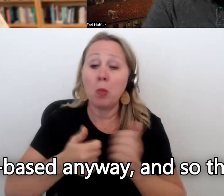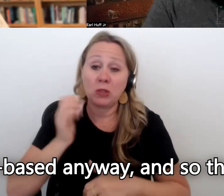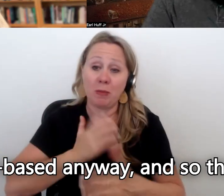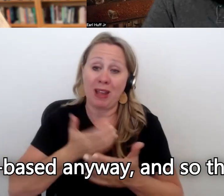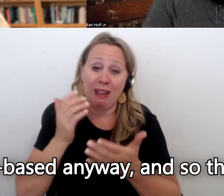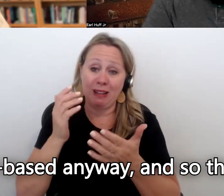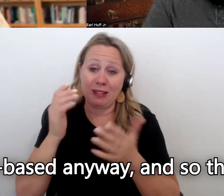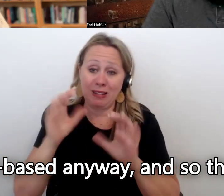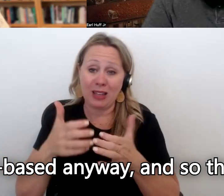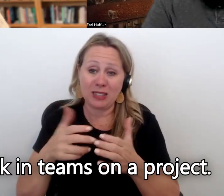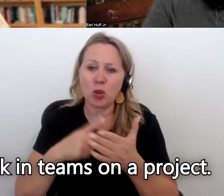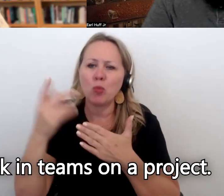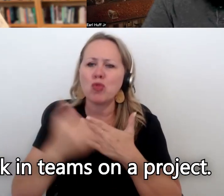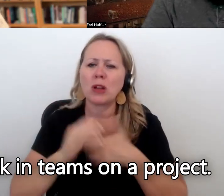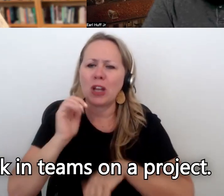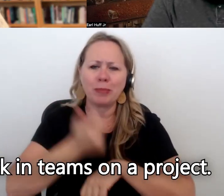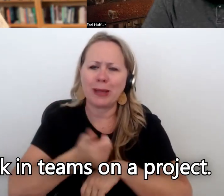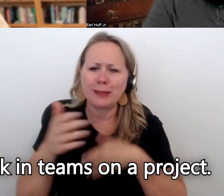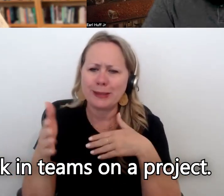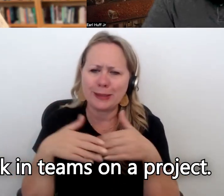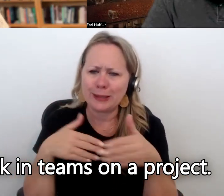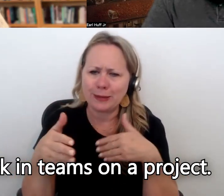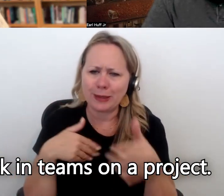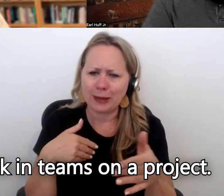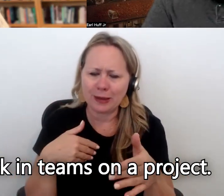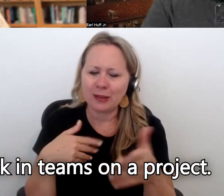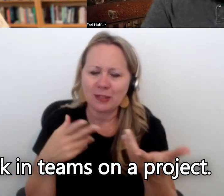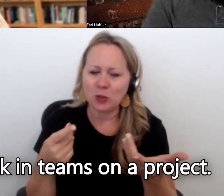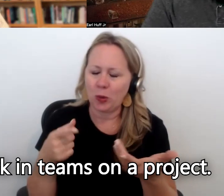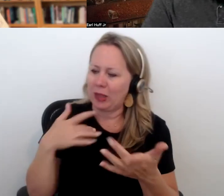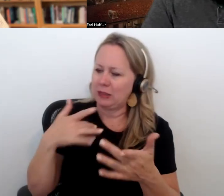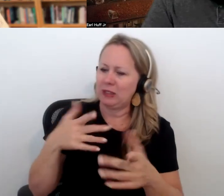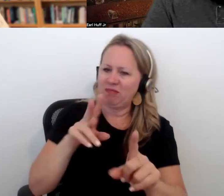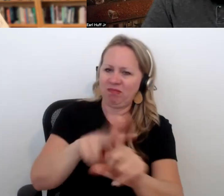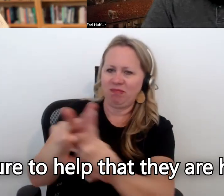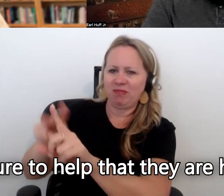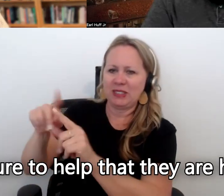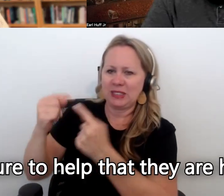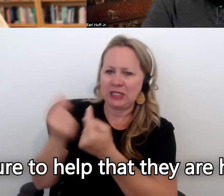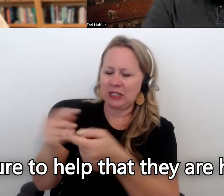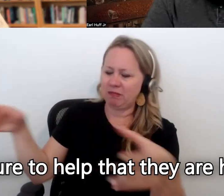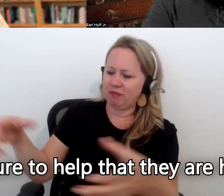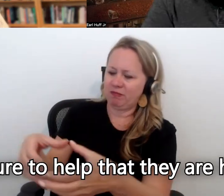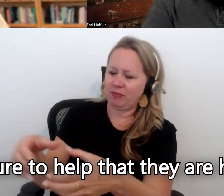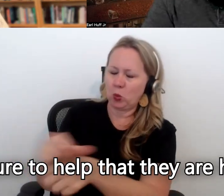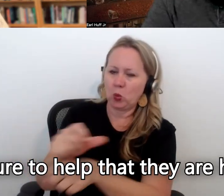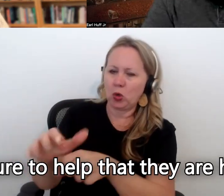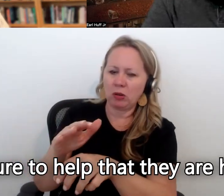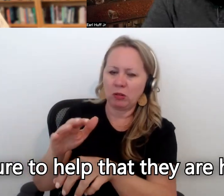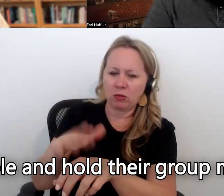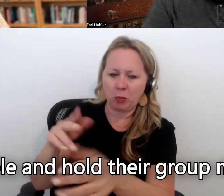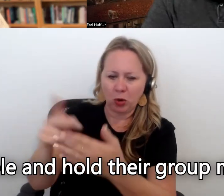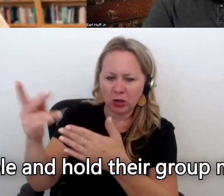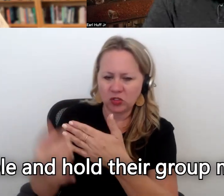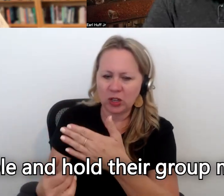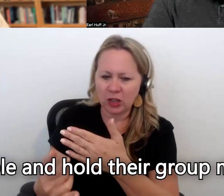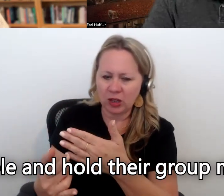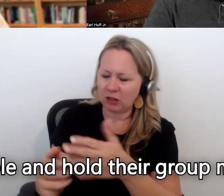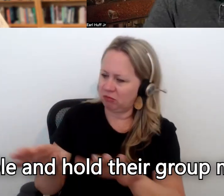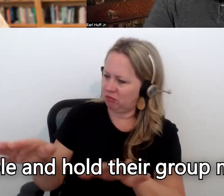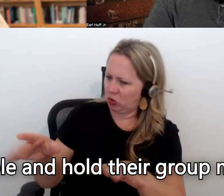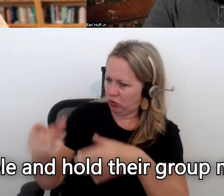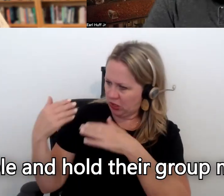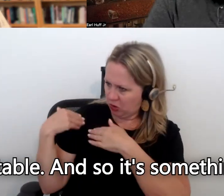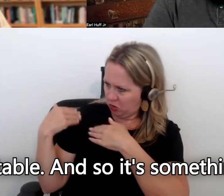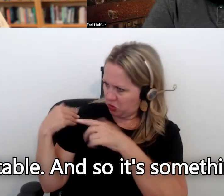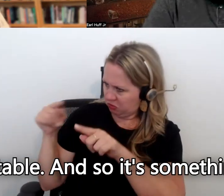anyway. And so they work in teams on a project. I make sure to help that they are held accountable and hold